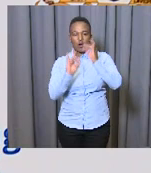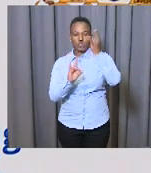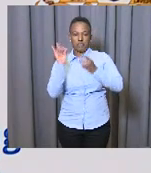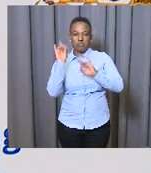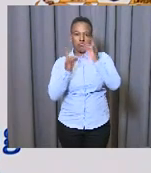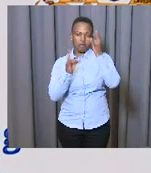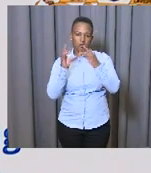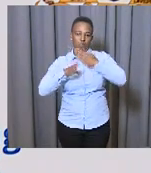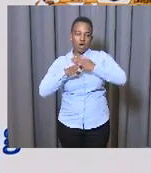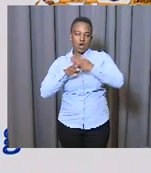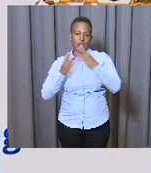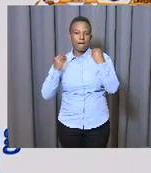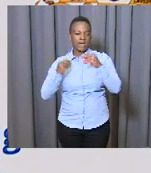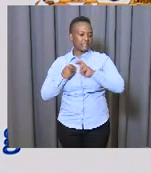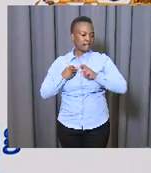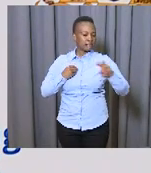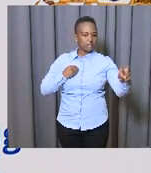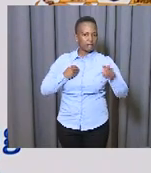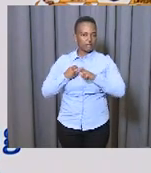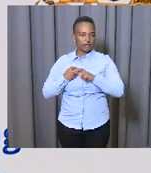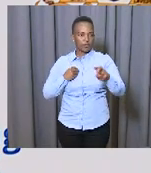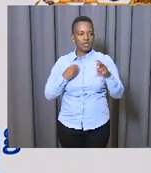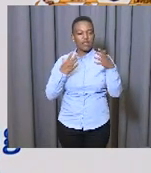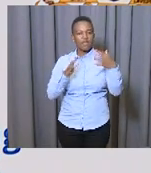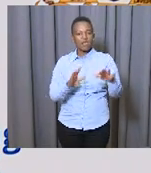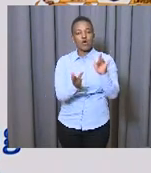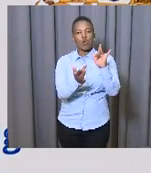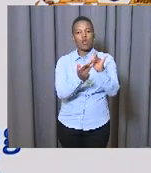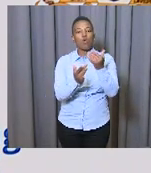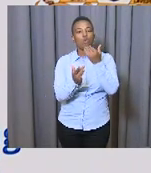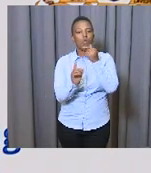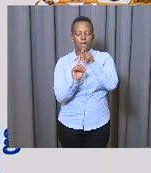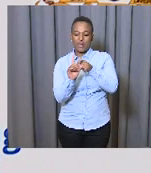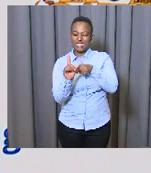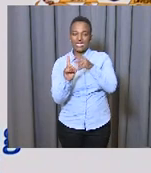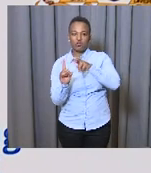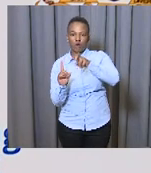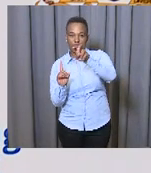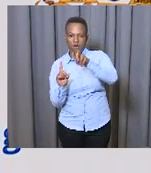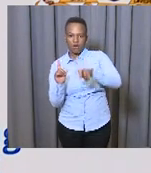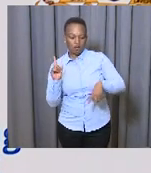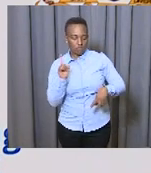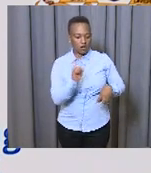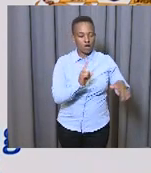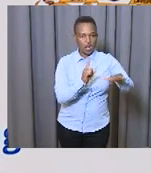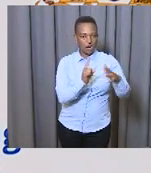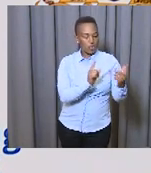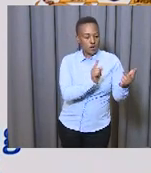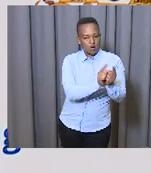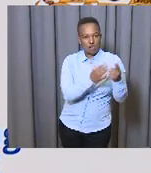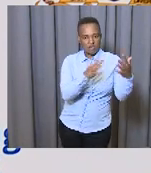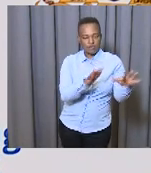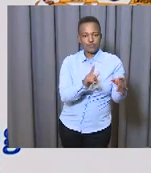in particular businesses who had become contacts of those who had traveled. For example, the